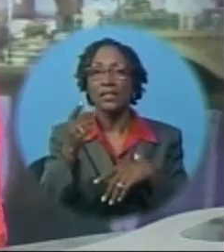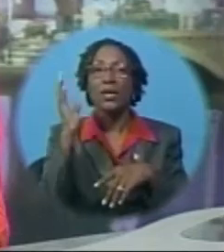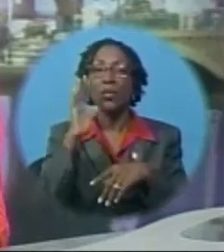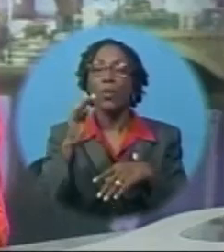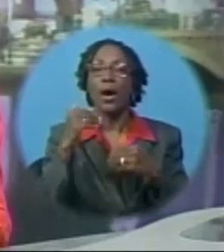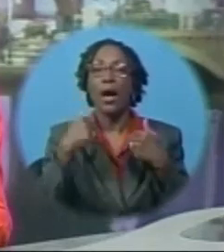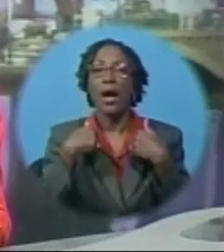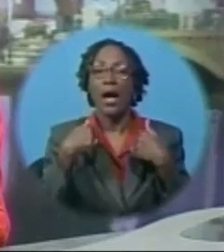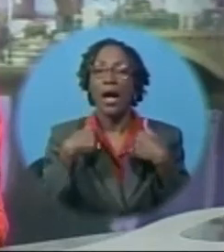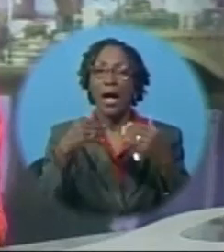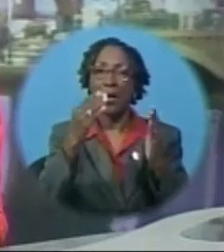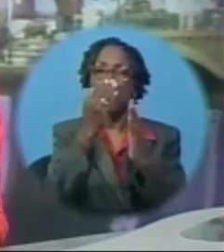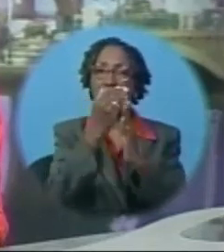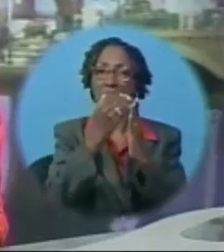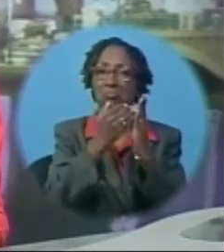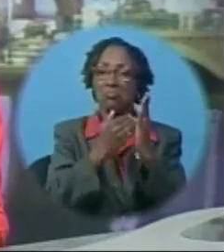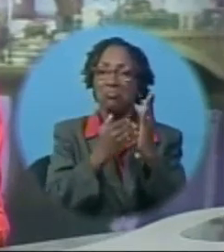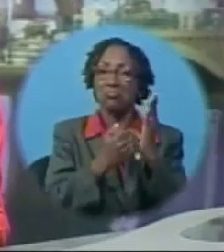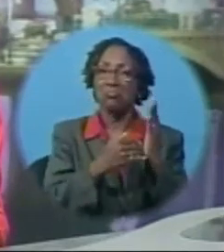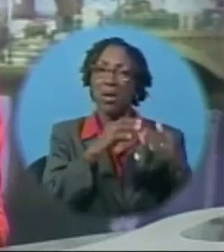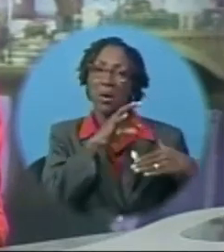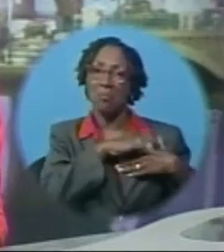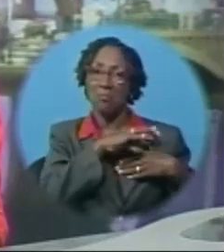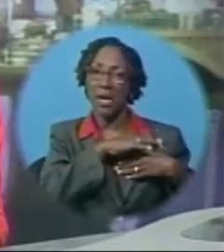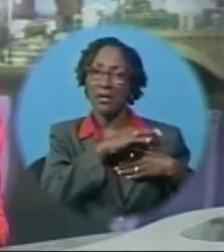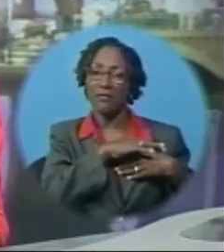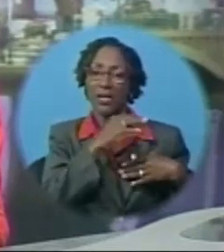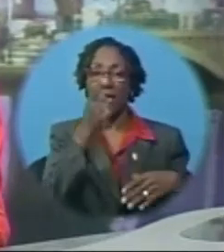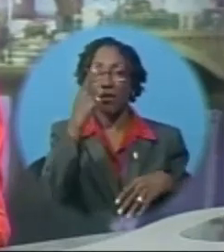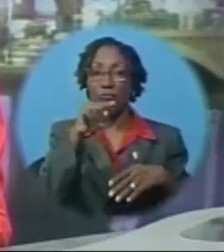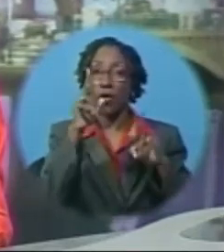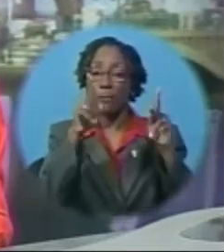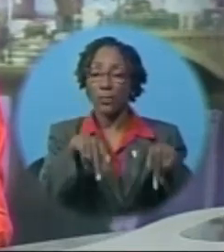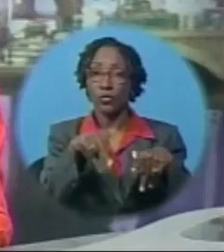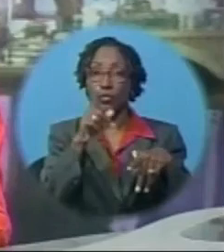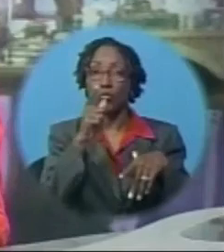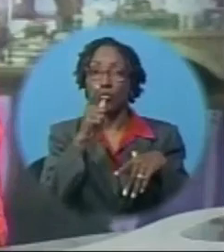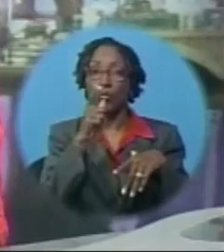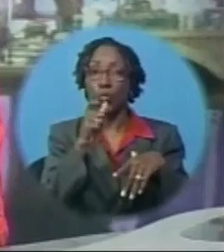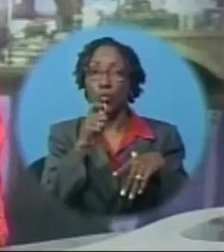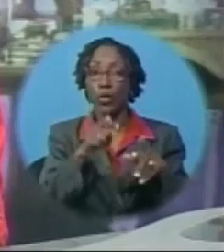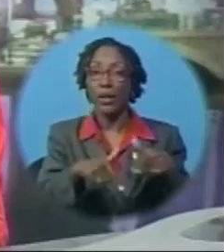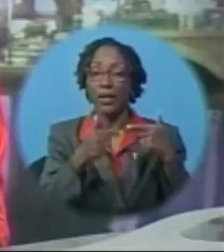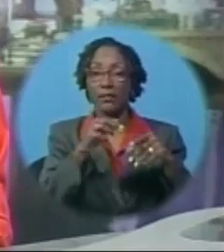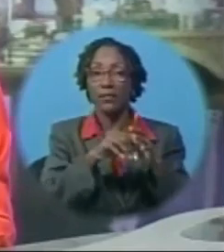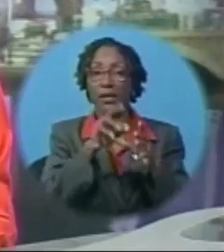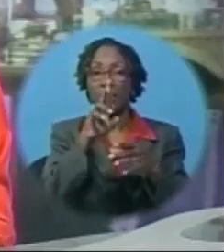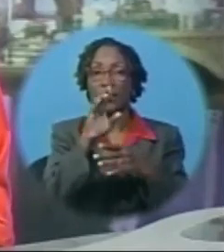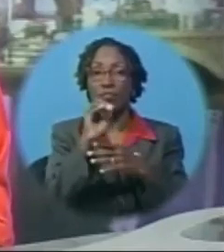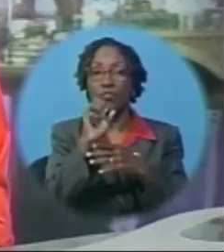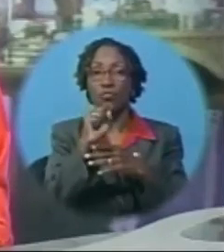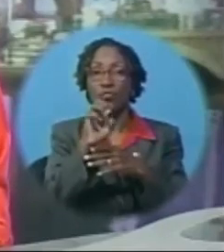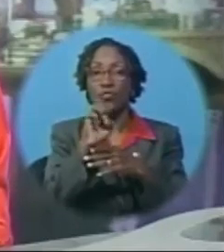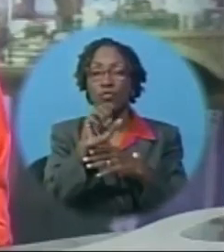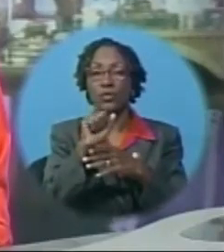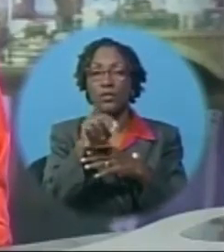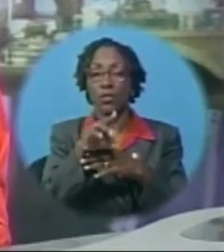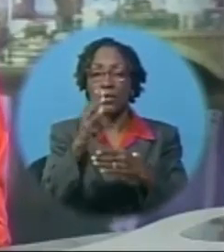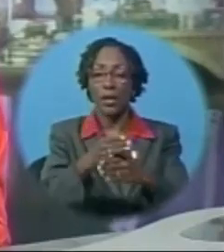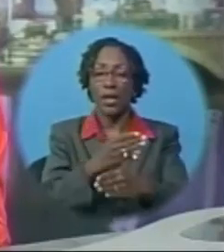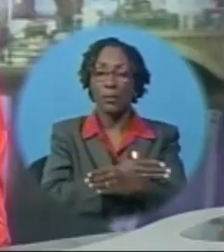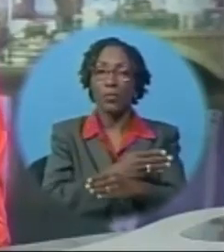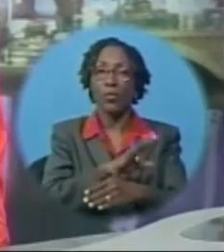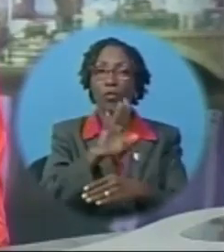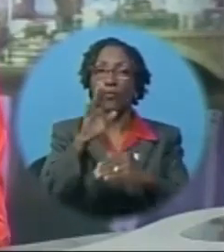incentives geared at encouraging property owners in Roseau to upgrade and enhance their residences and places of